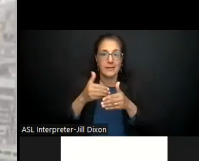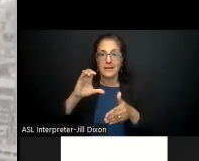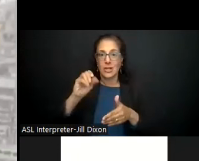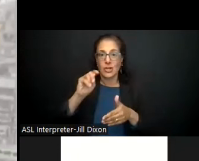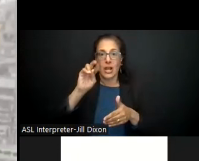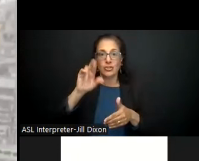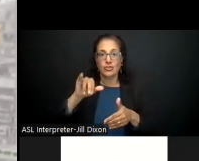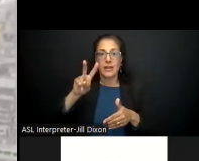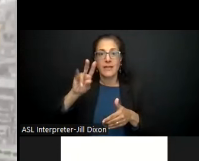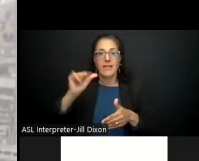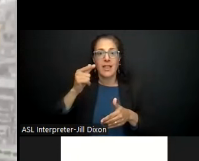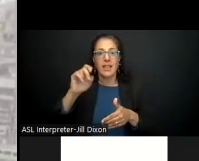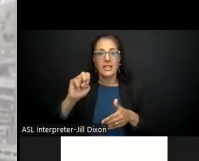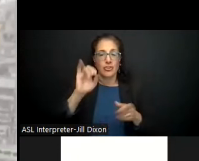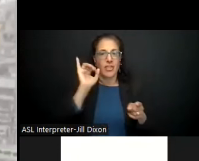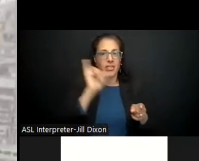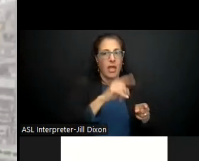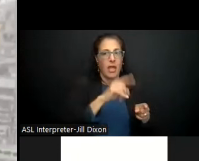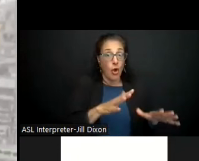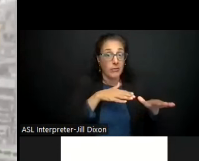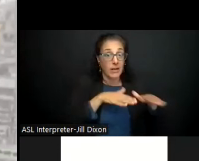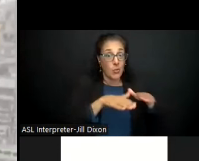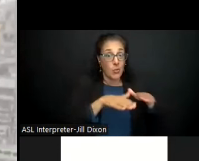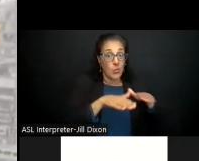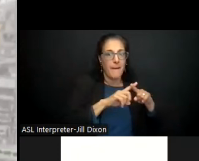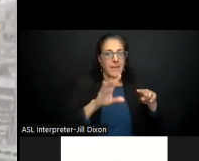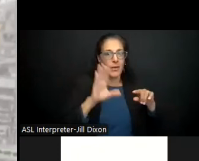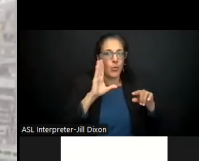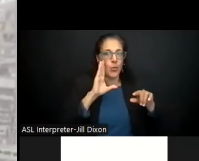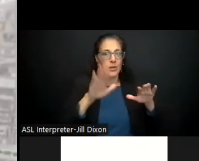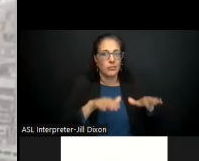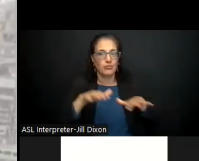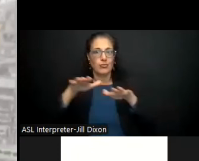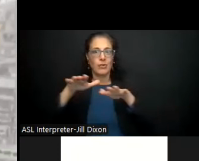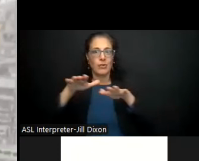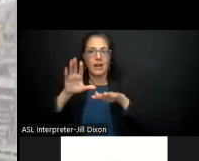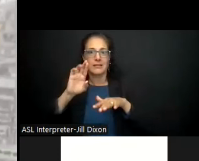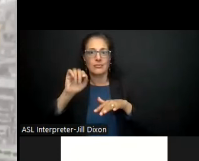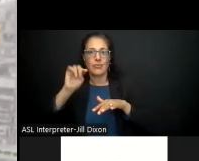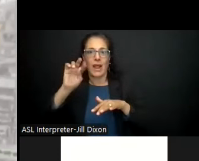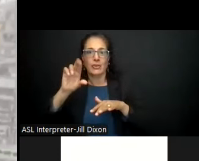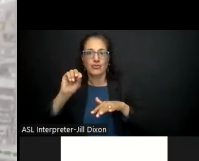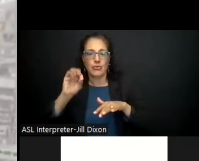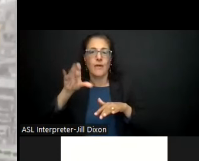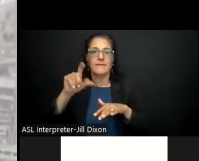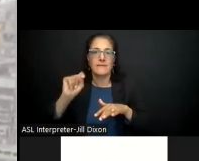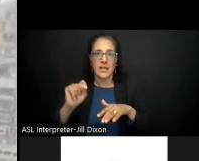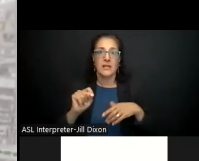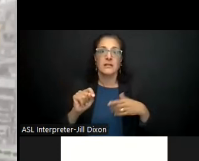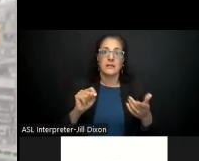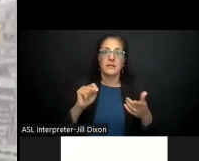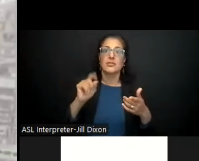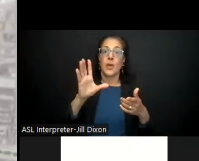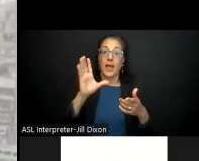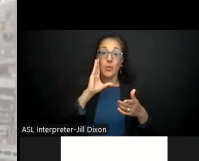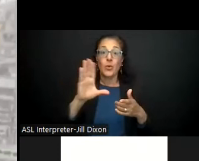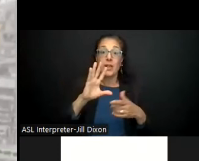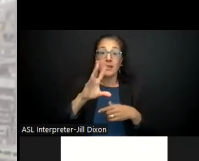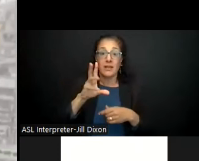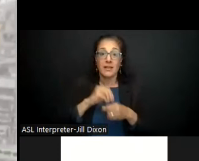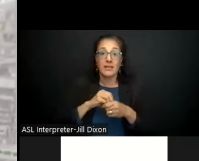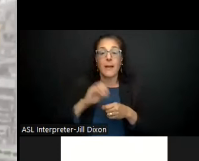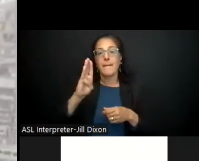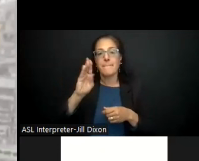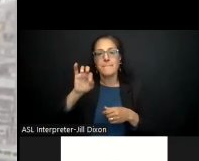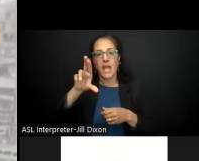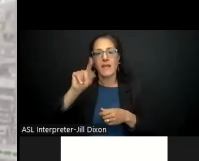It's more a retrofit. Bayfront is raised itself, and a flood wall continuing up